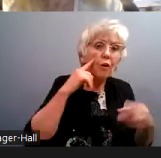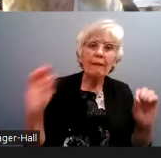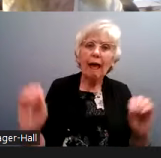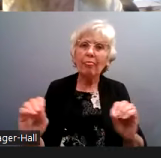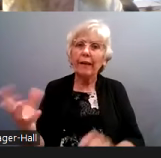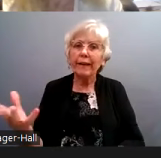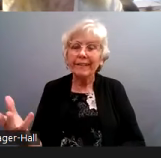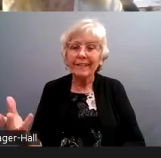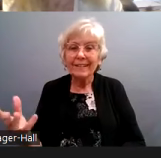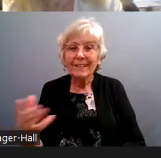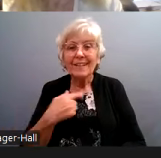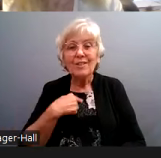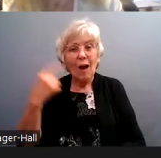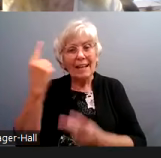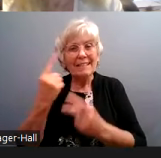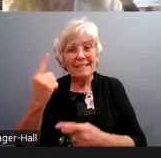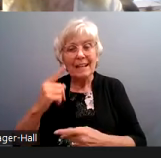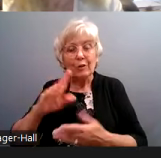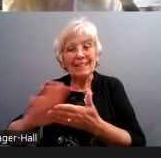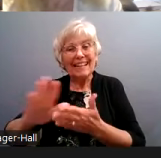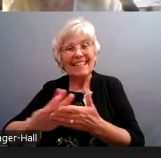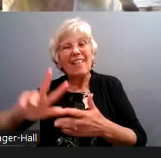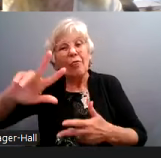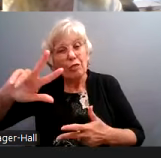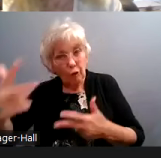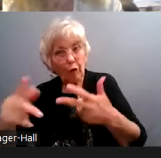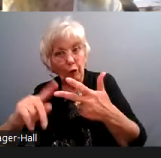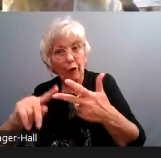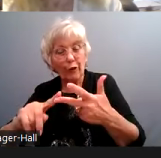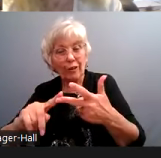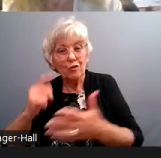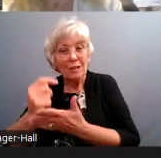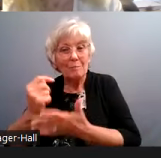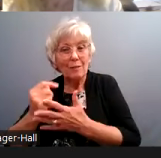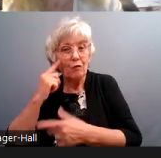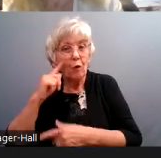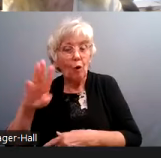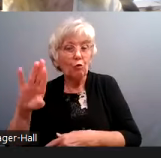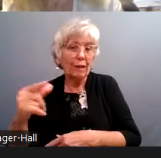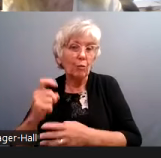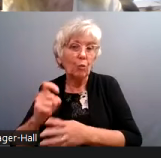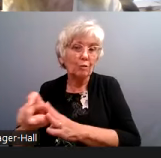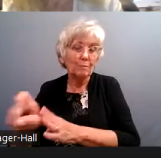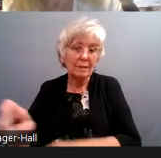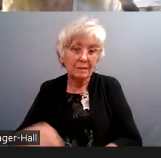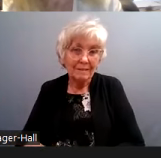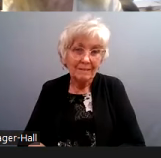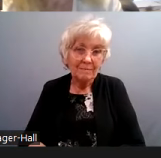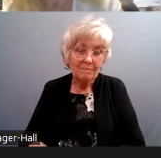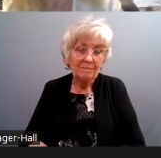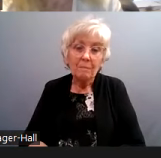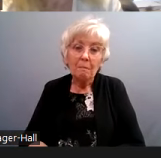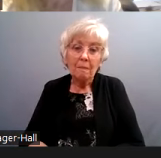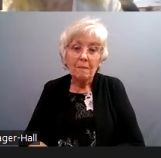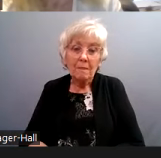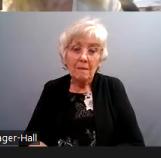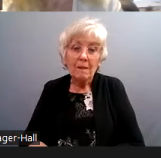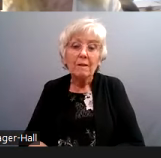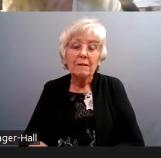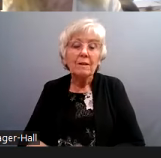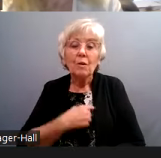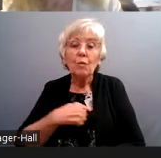be like the third treatment for ringworm, because it's so important in this case. So again, you know,